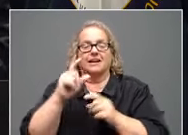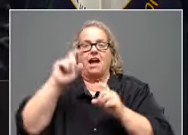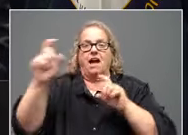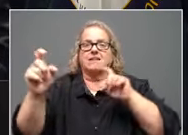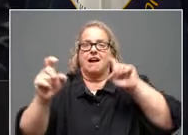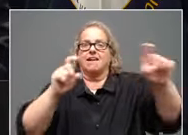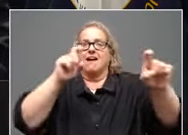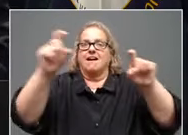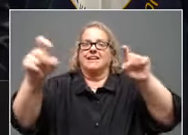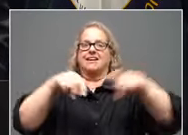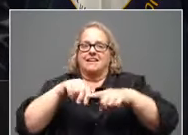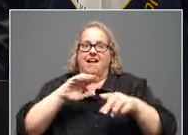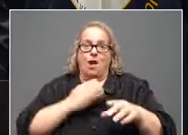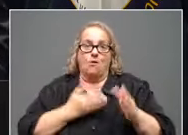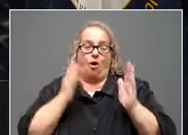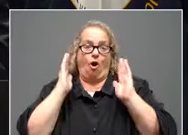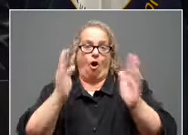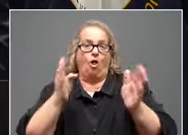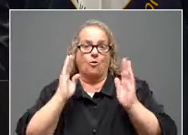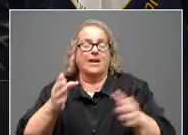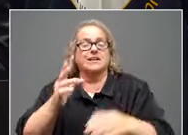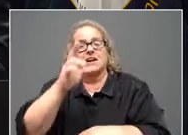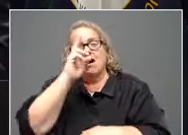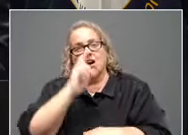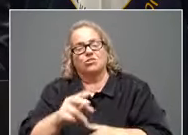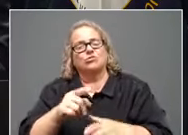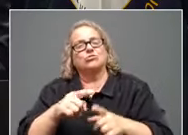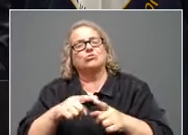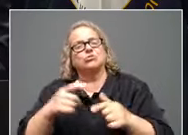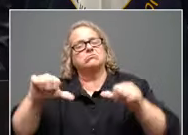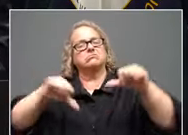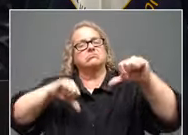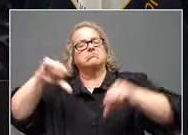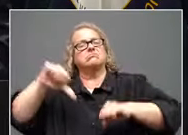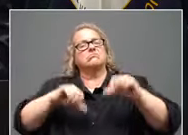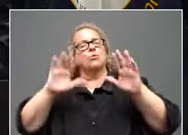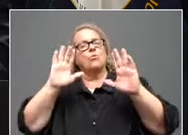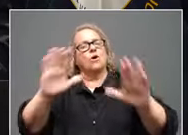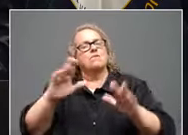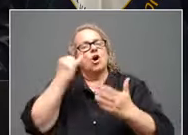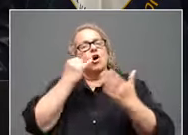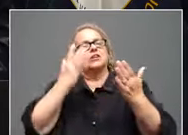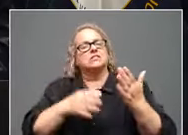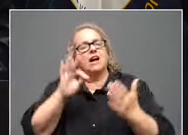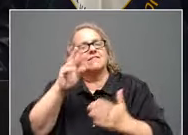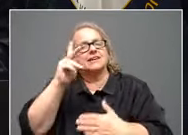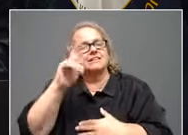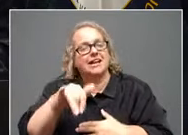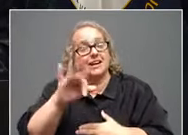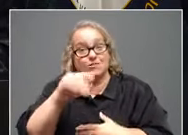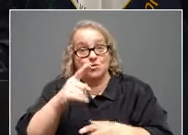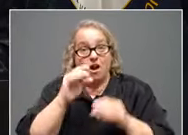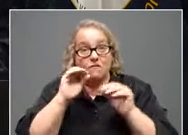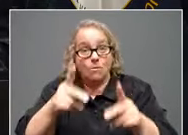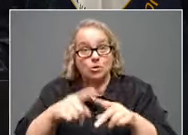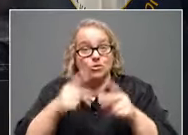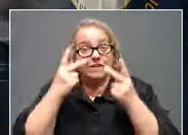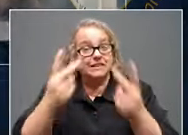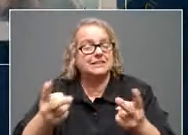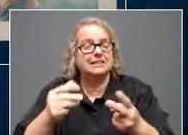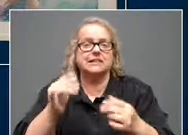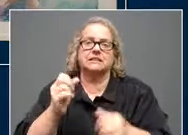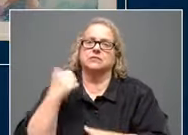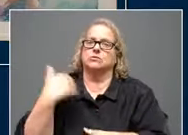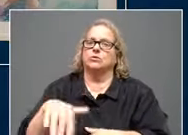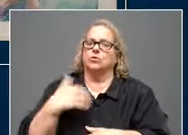hallways. It's an honor to showcase the incredible artists of Kentucky, and if you get a chance to visit, it's incredible. One